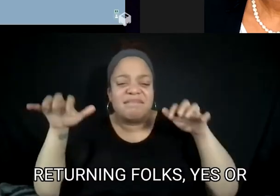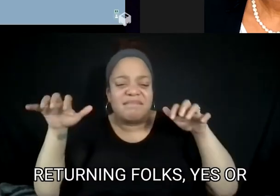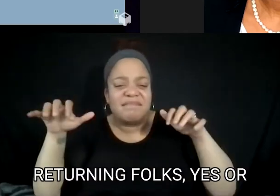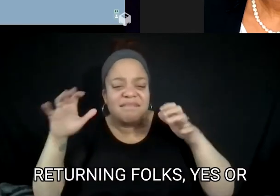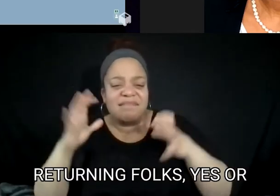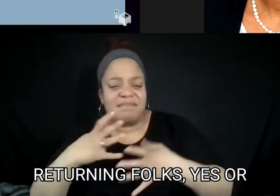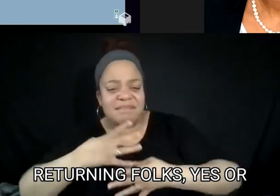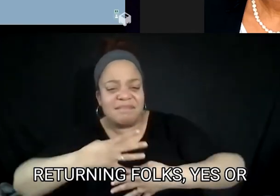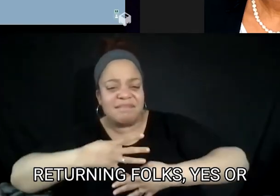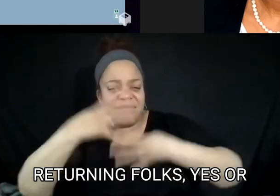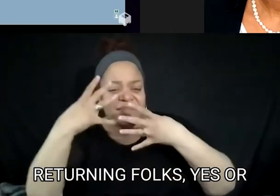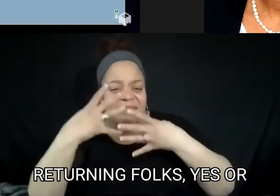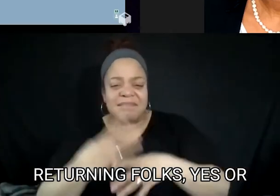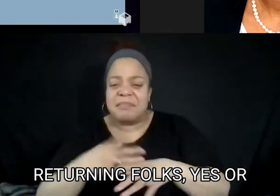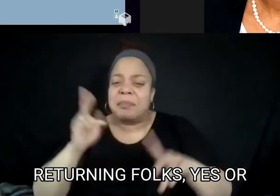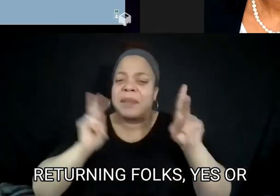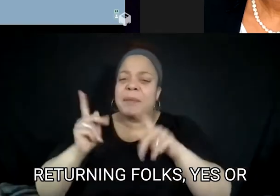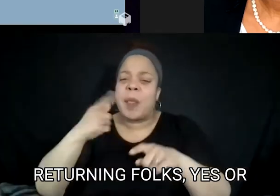Okay.